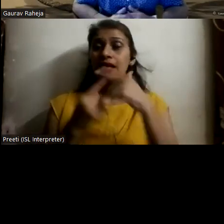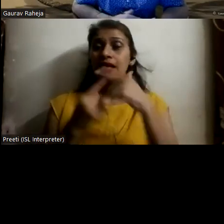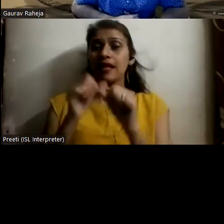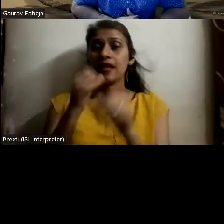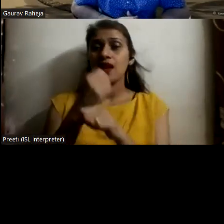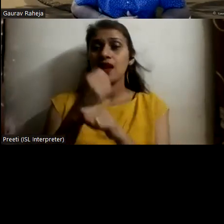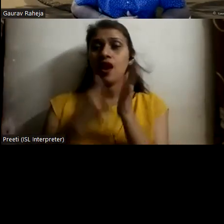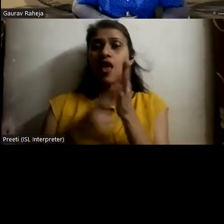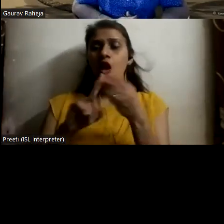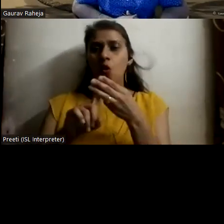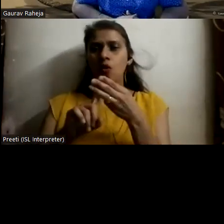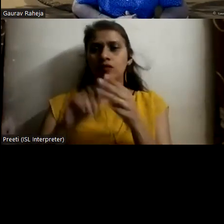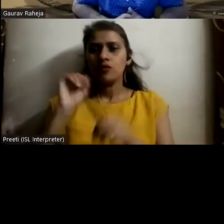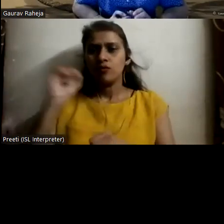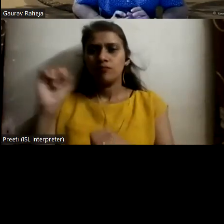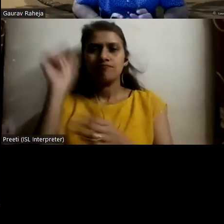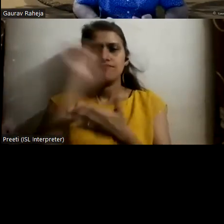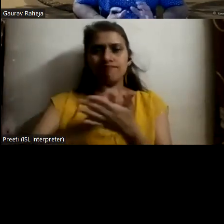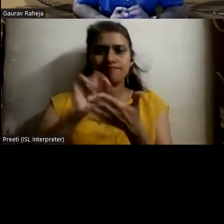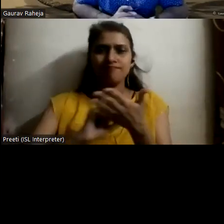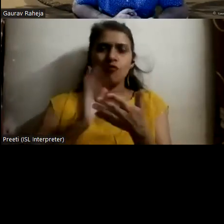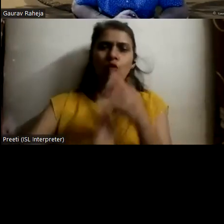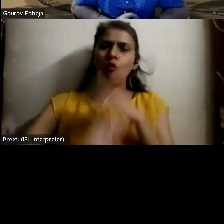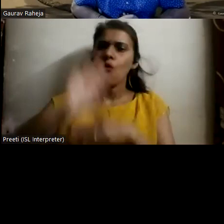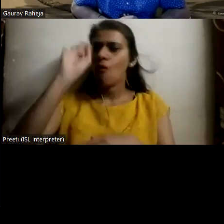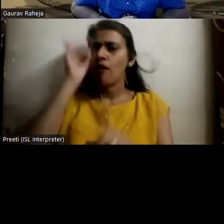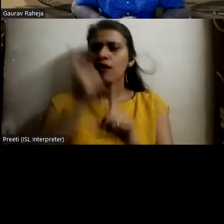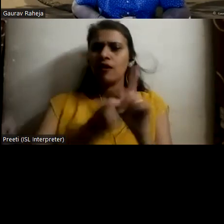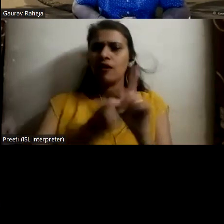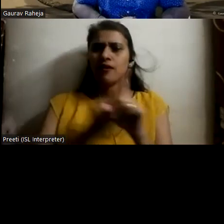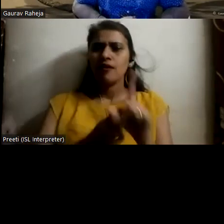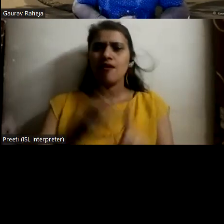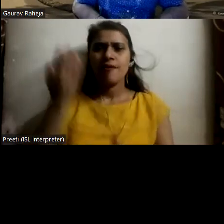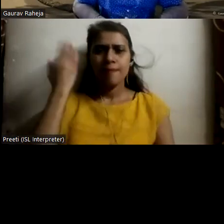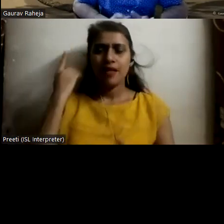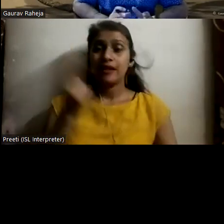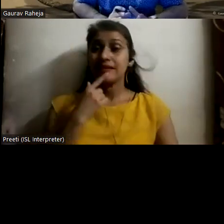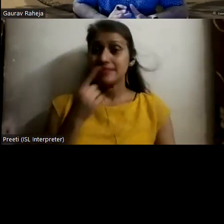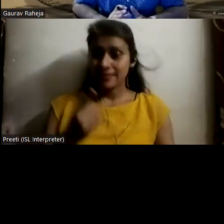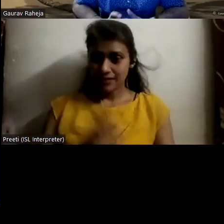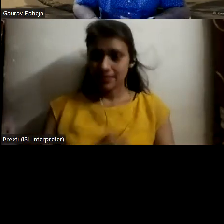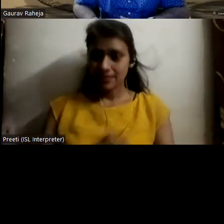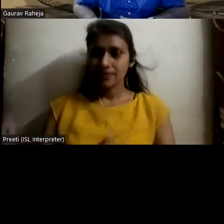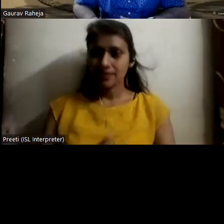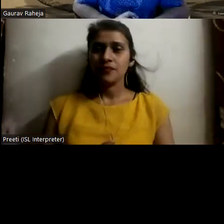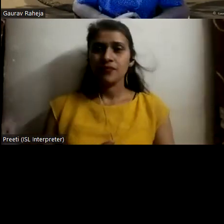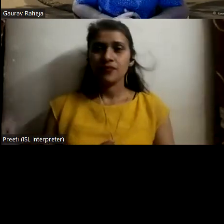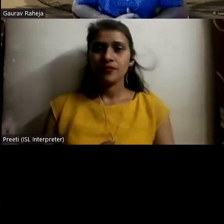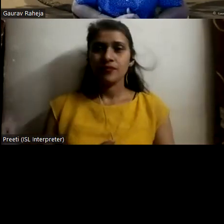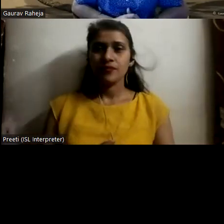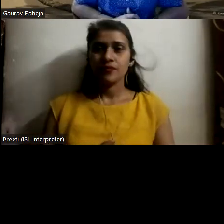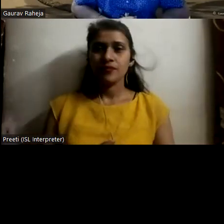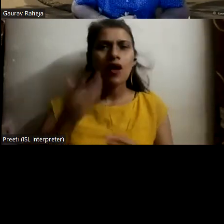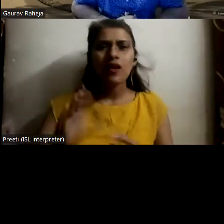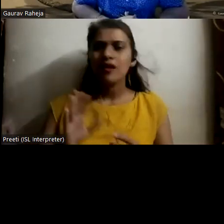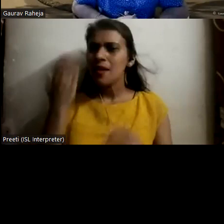Tagore said many years ago, you know, even when this word universal design did not exist, even when reasonable accommodation did not exist